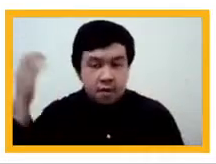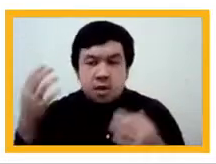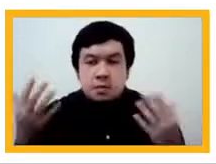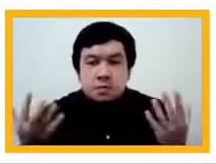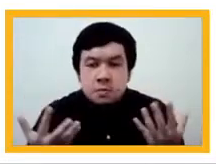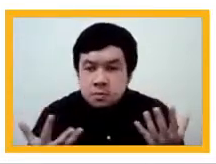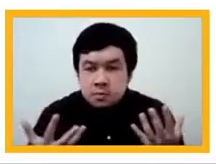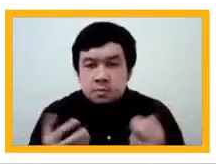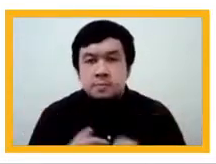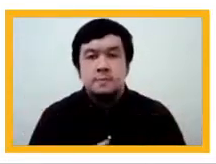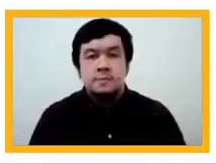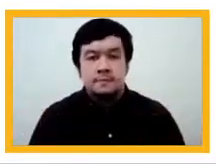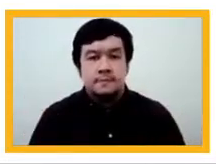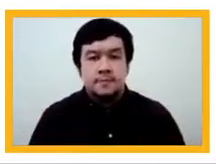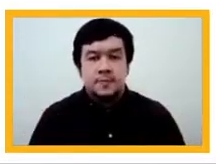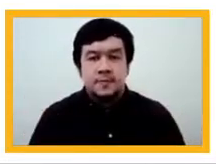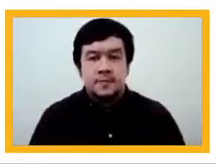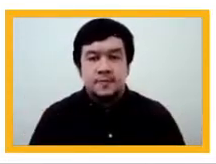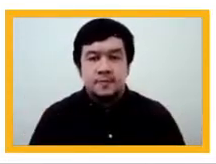high-skilled craftsmen.